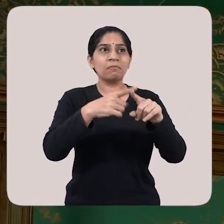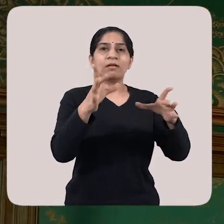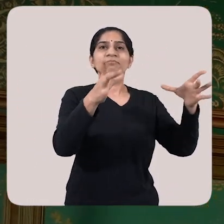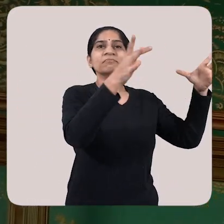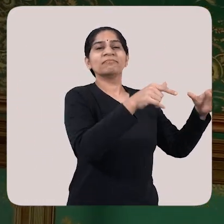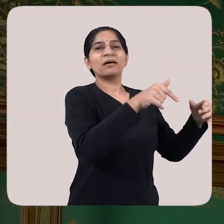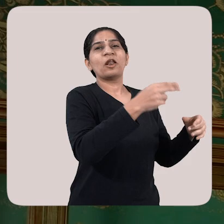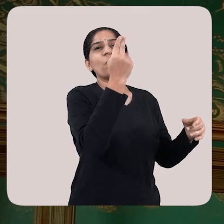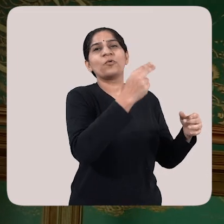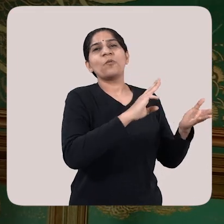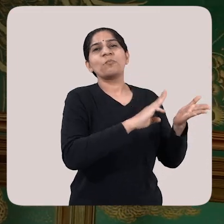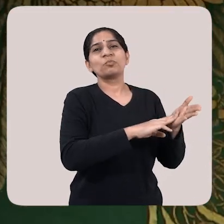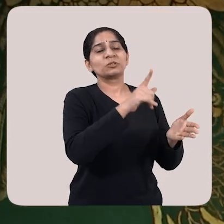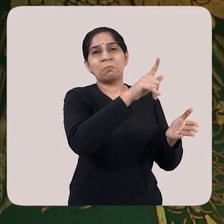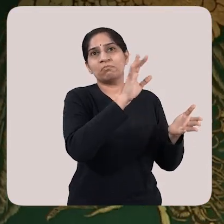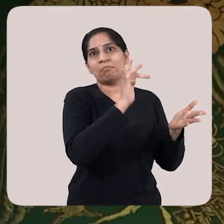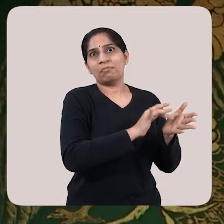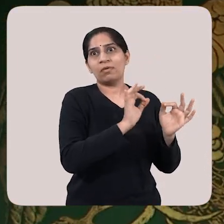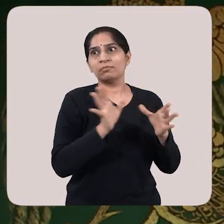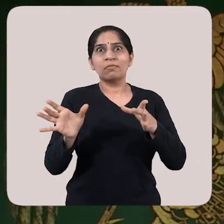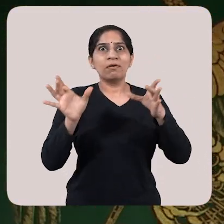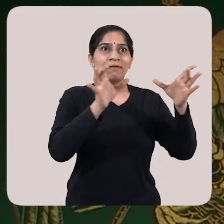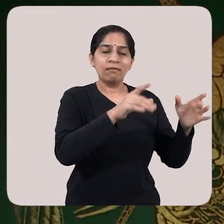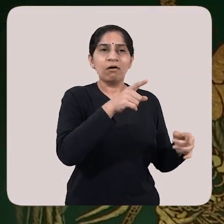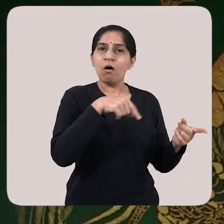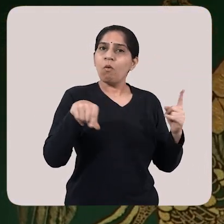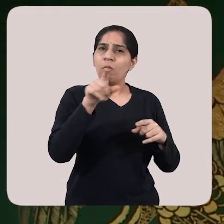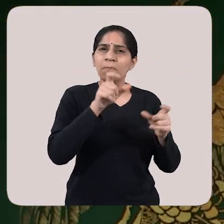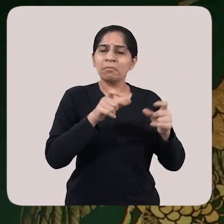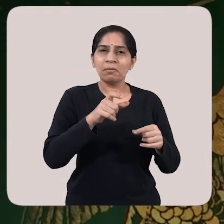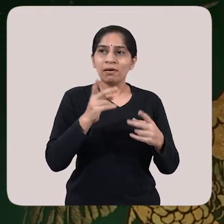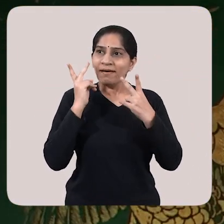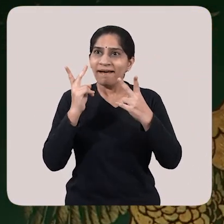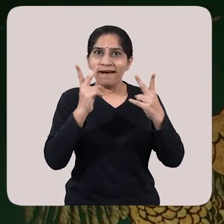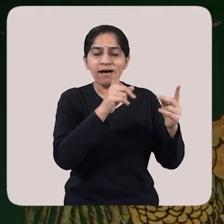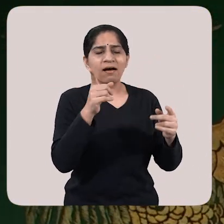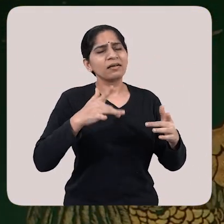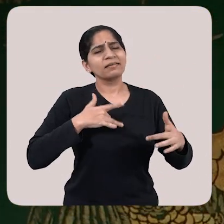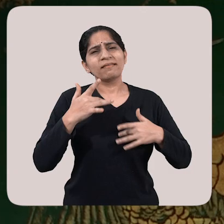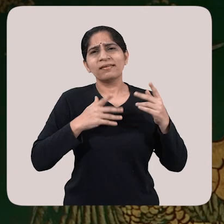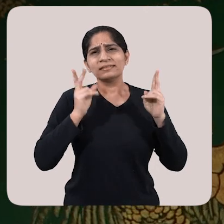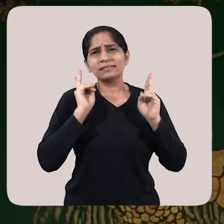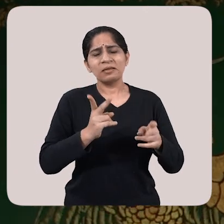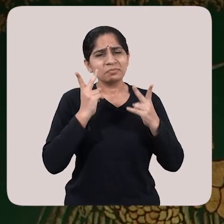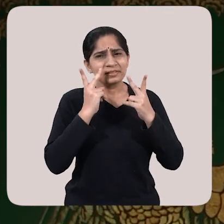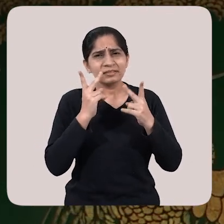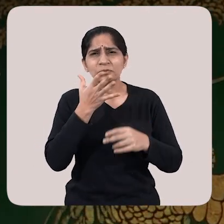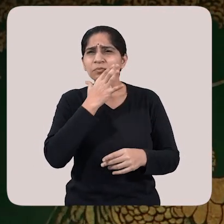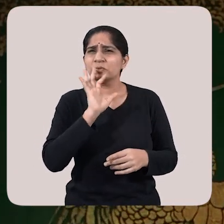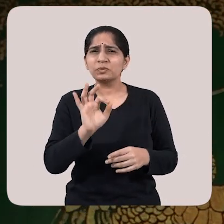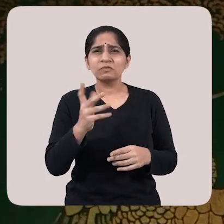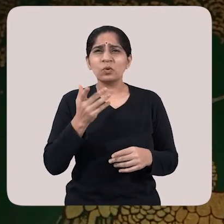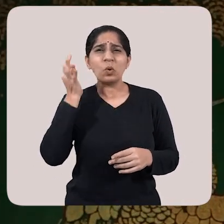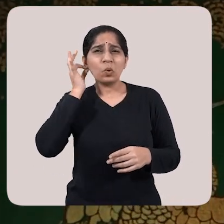been an object of fascination for visitors from 1876 to today, when it continues to delight audiences with